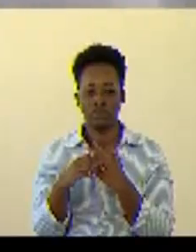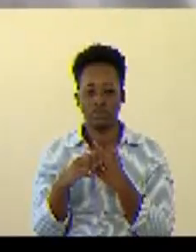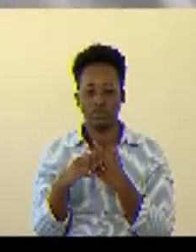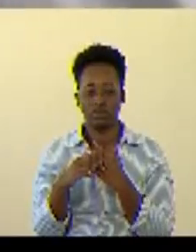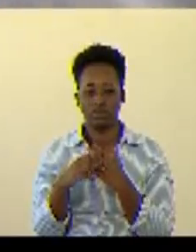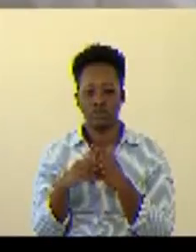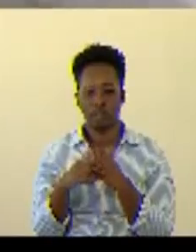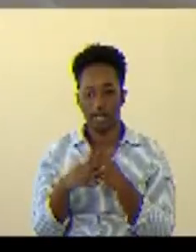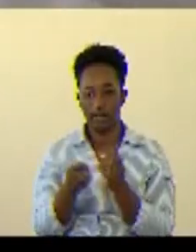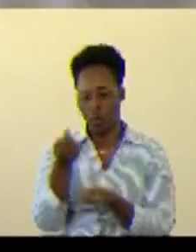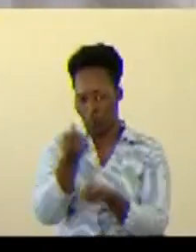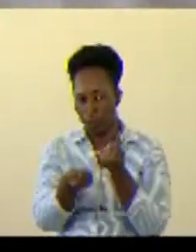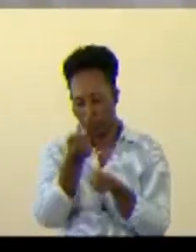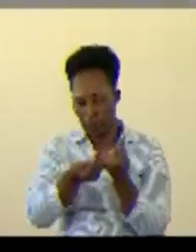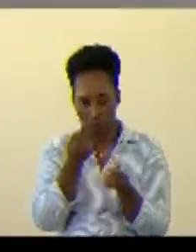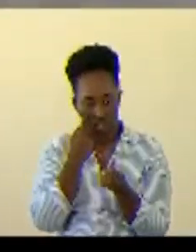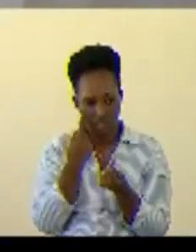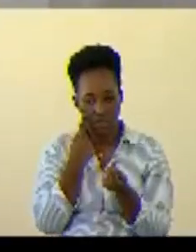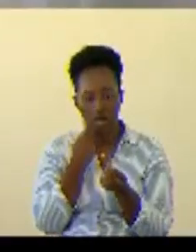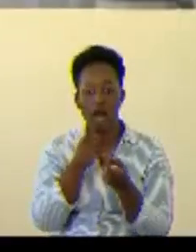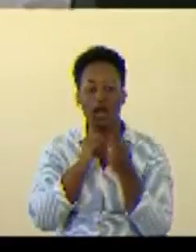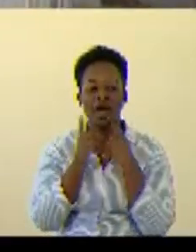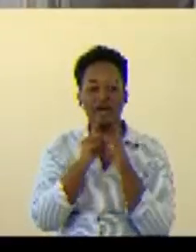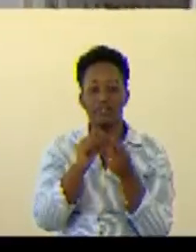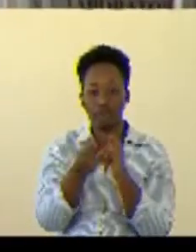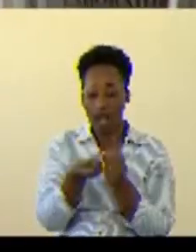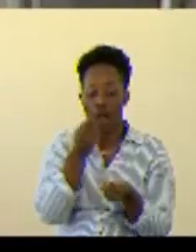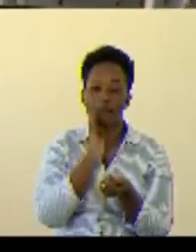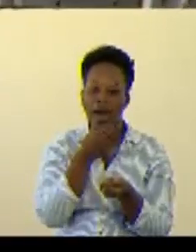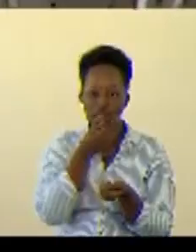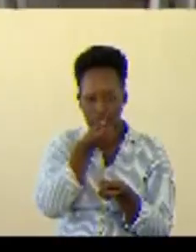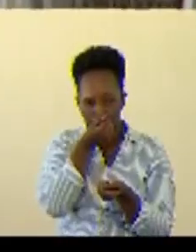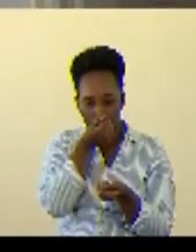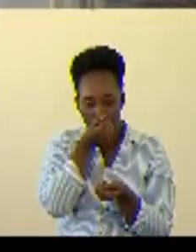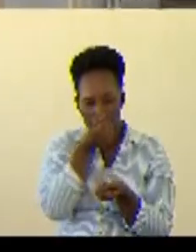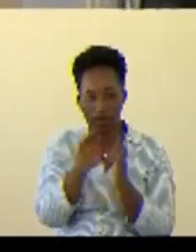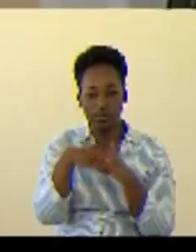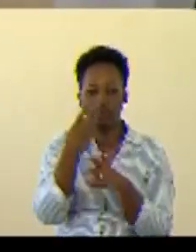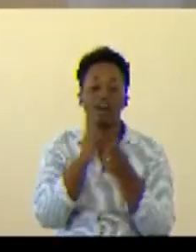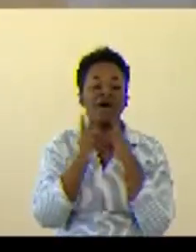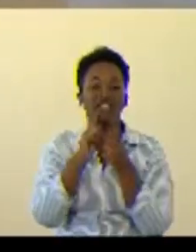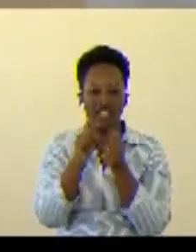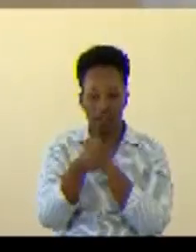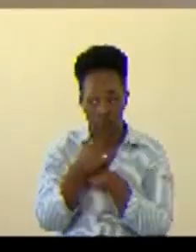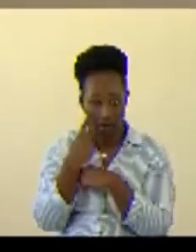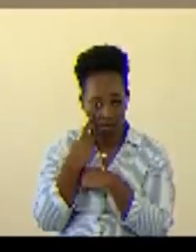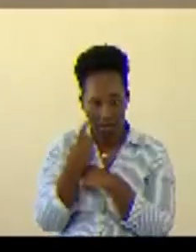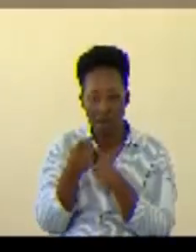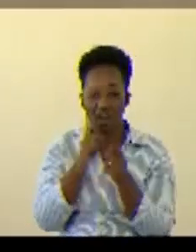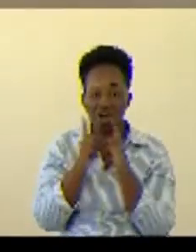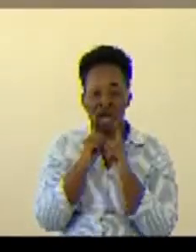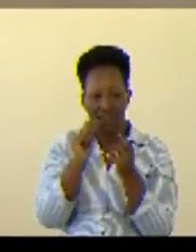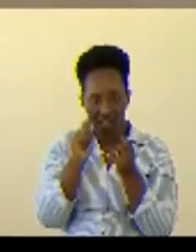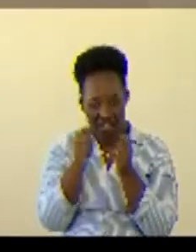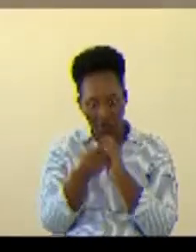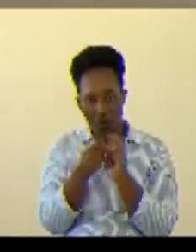make an observation. The color changing. Observation is concerning about color changing. Color changing, color changing,